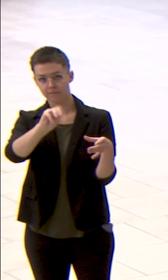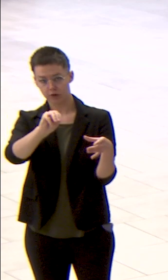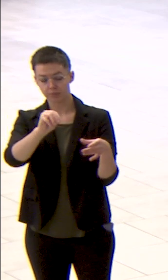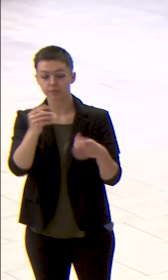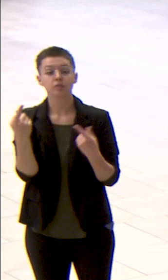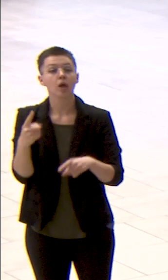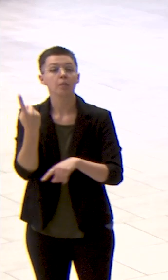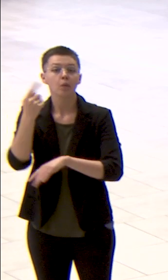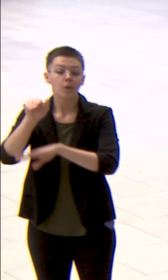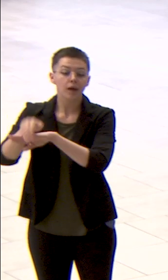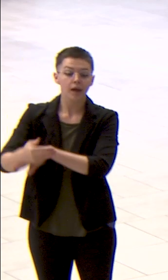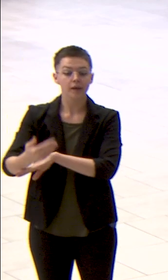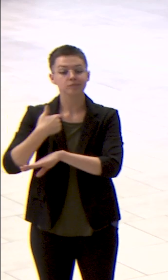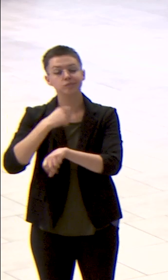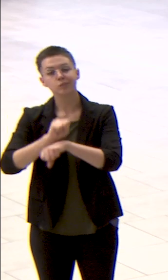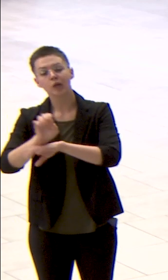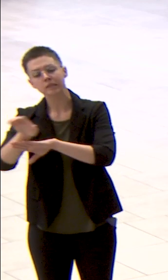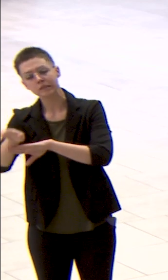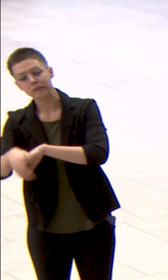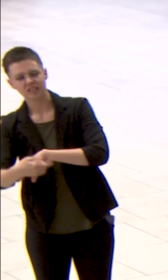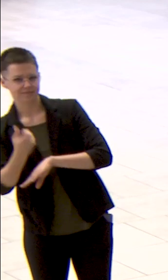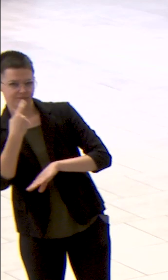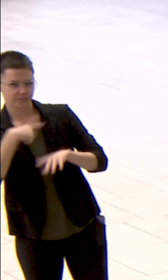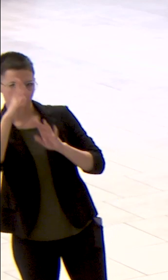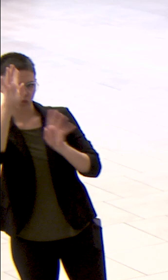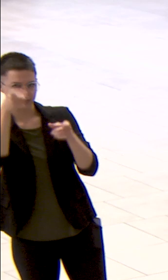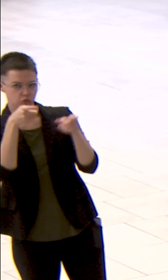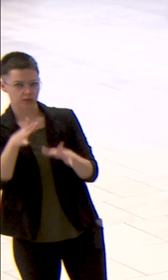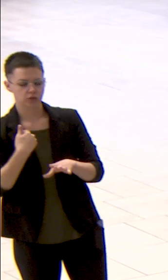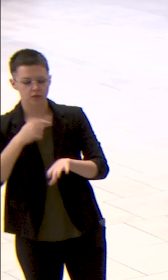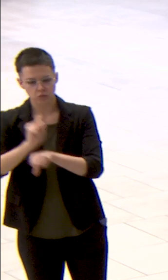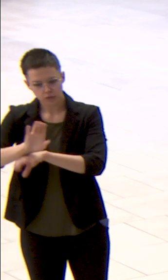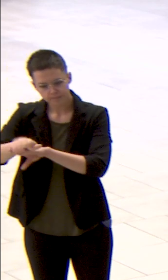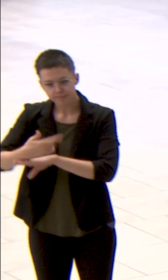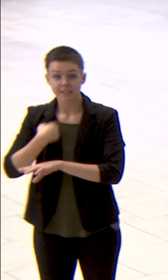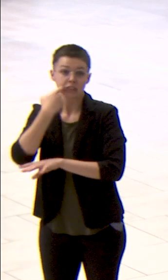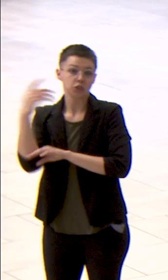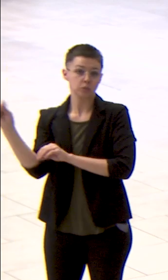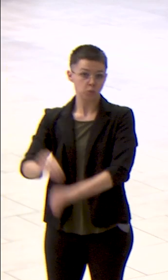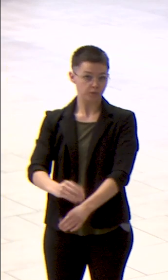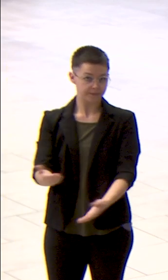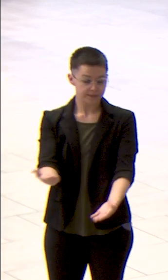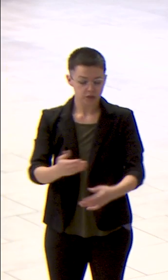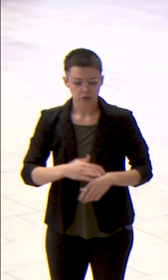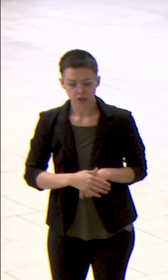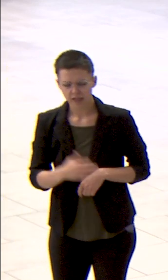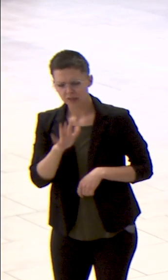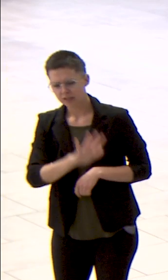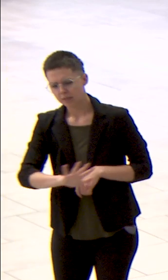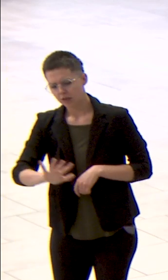and I was a creative director at that point, when I was working late one night, I had just gotten to Colorado, and I was about